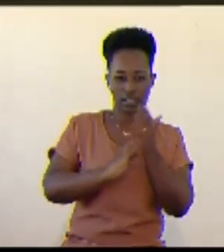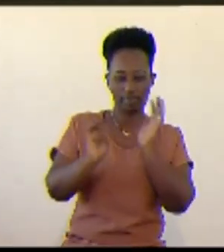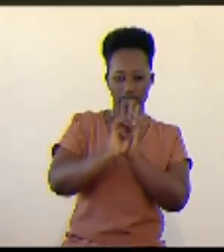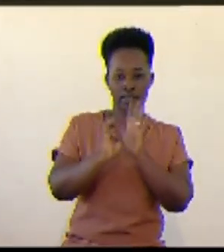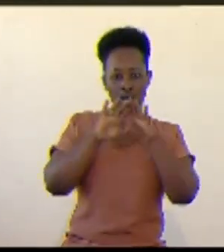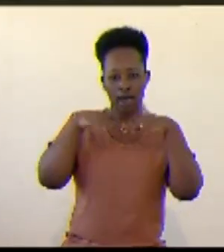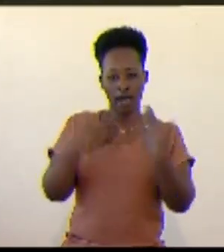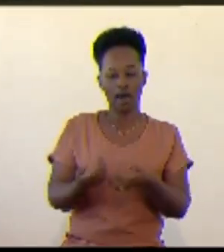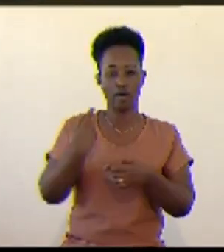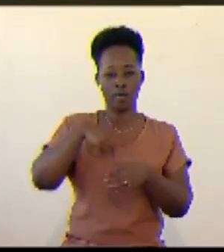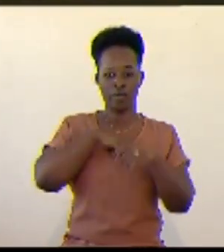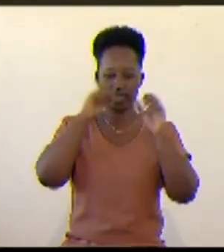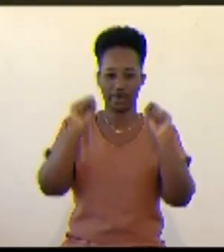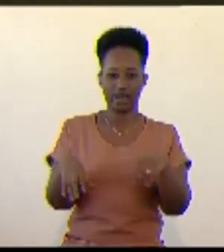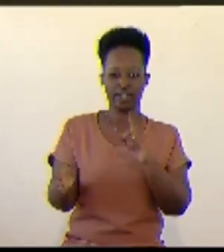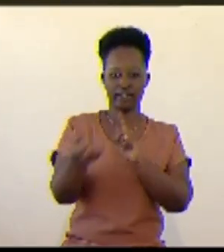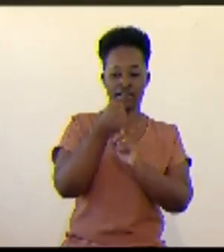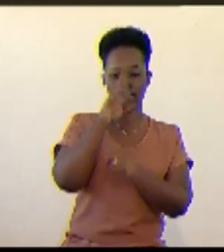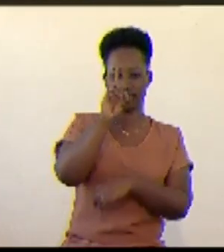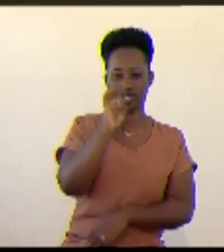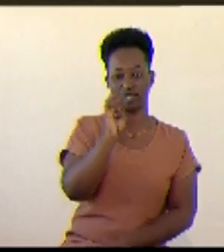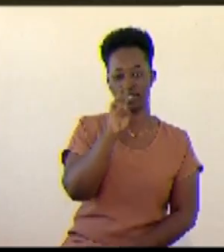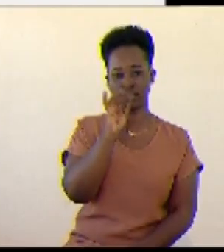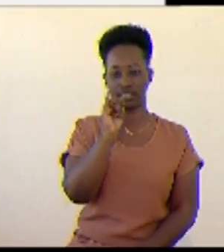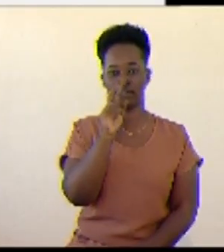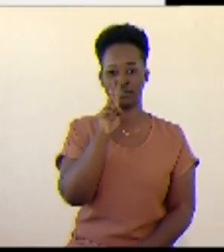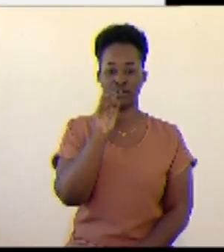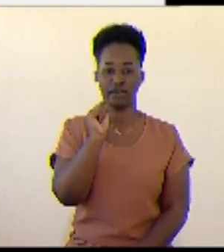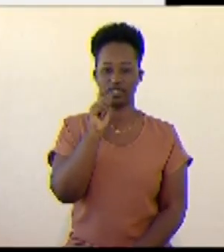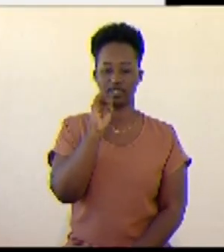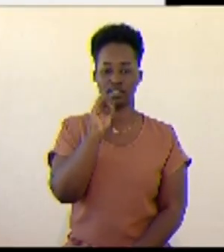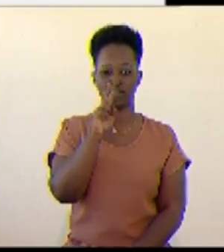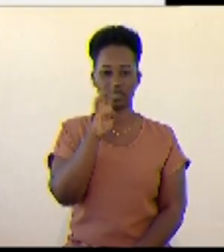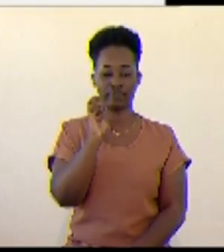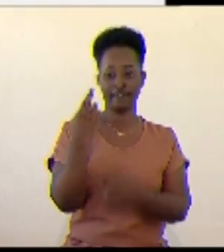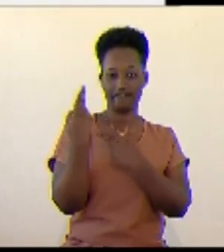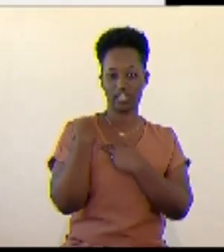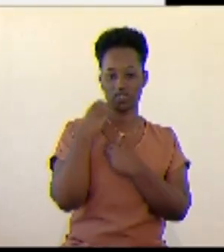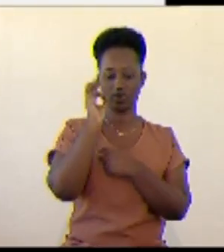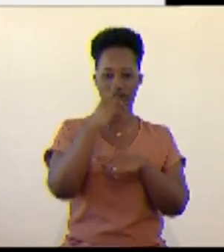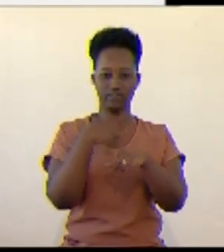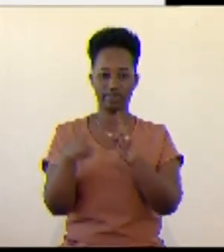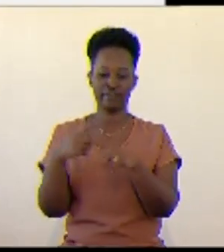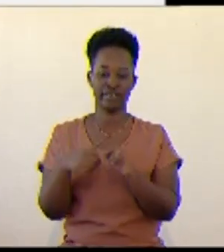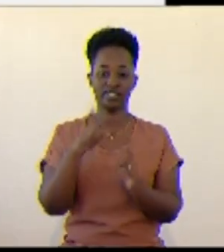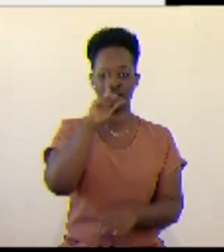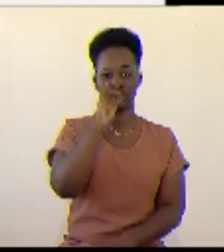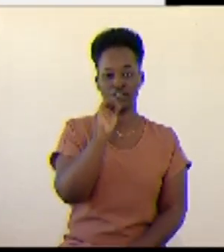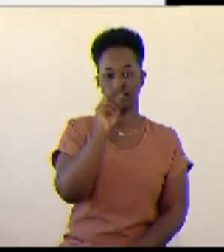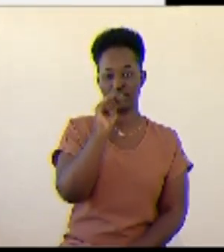how we can get the derivative functions of different linear equations or